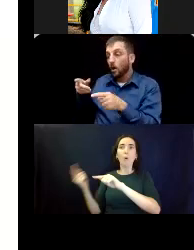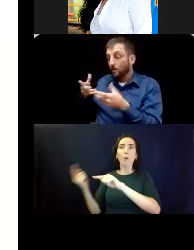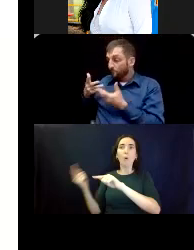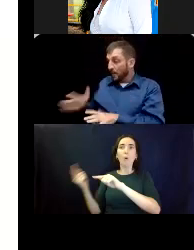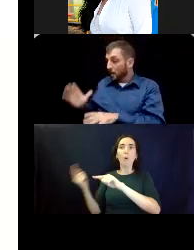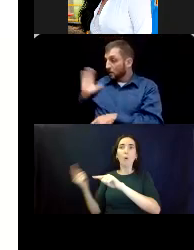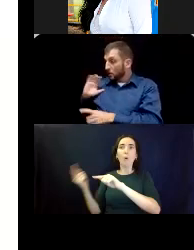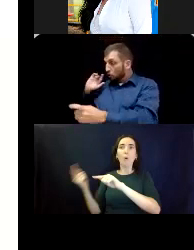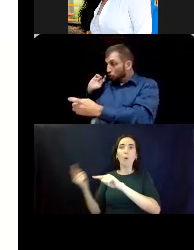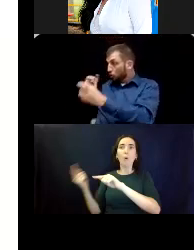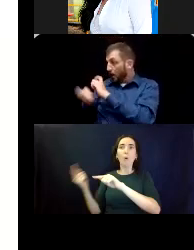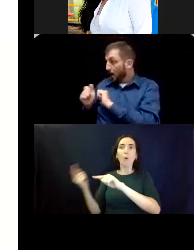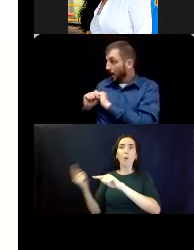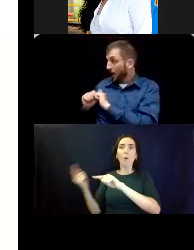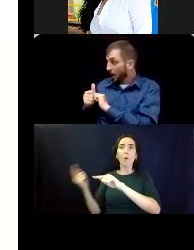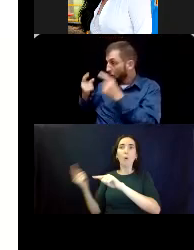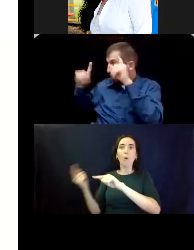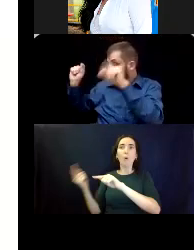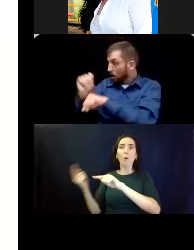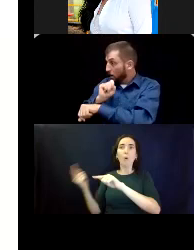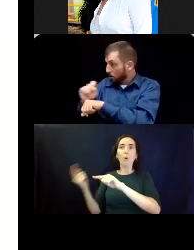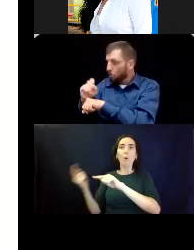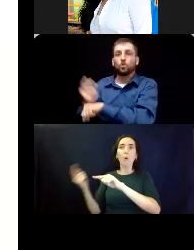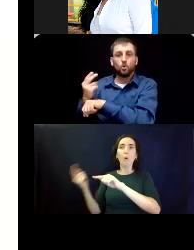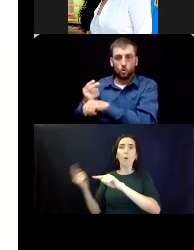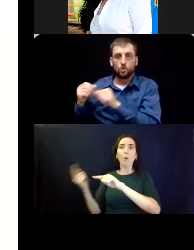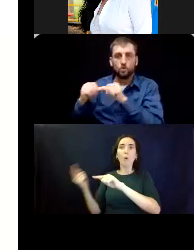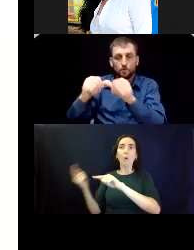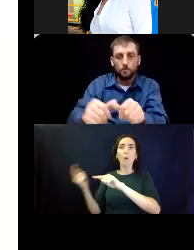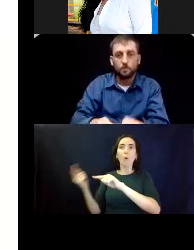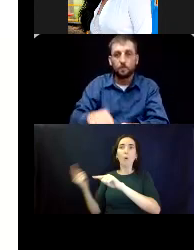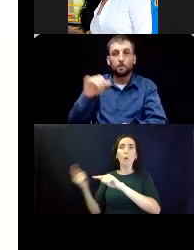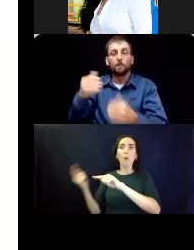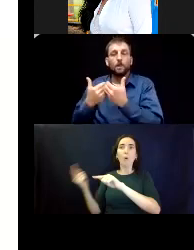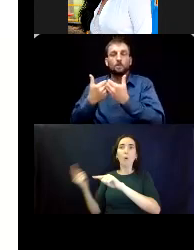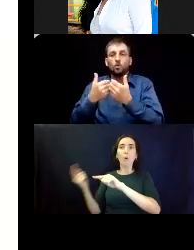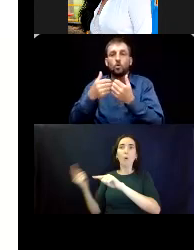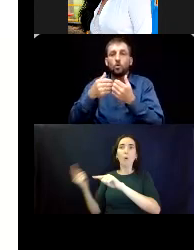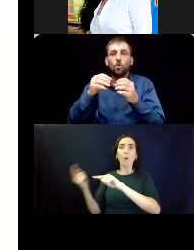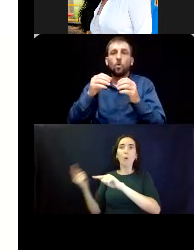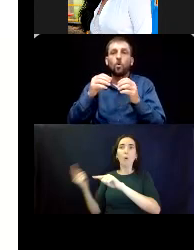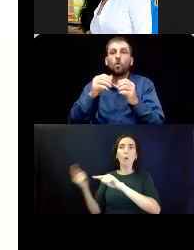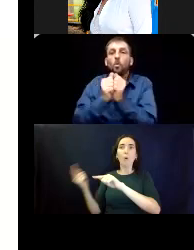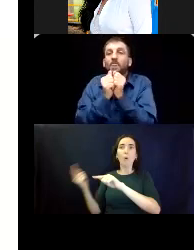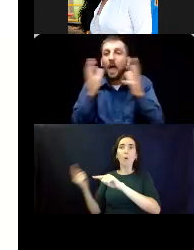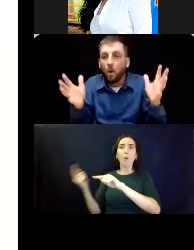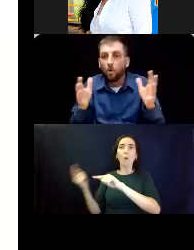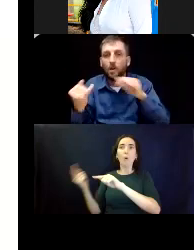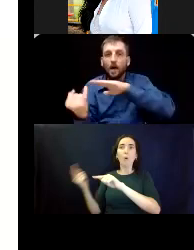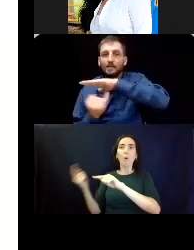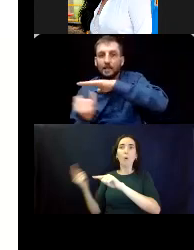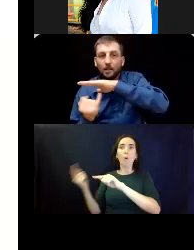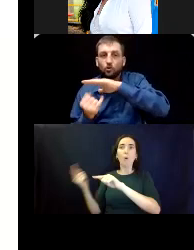live in by creating our own culture, and that's the world without that imposed isolation or helplessness. We